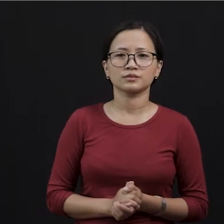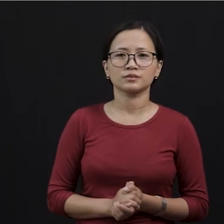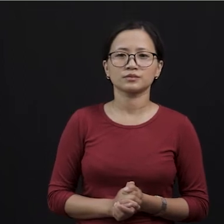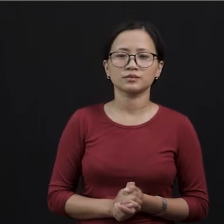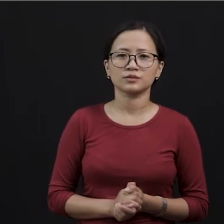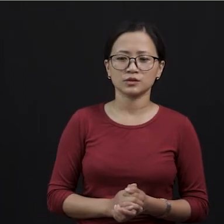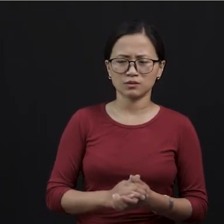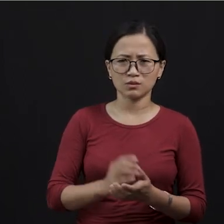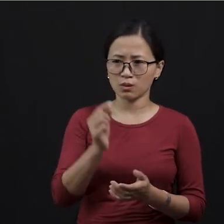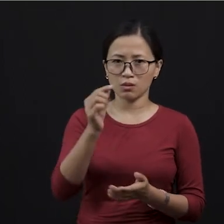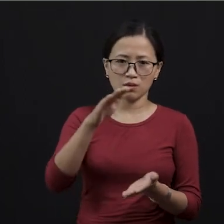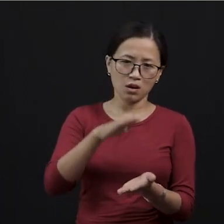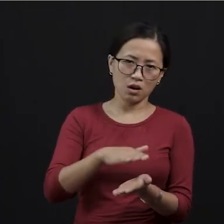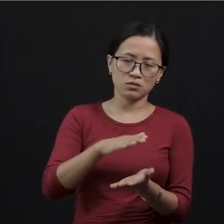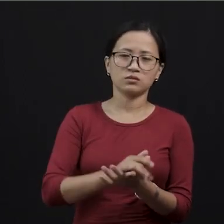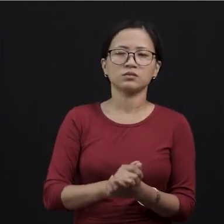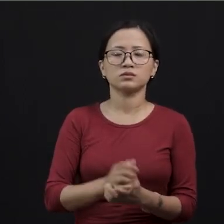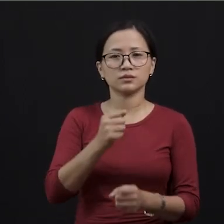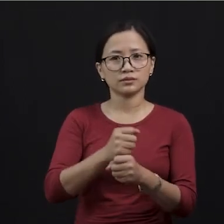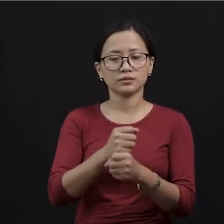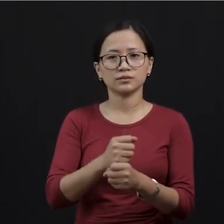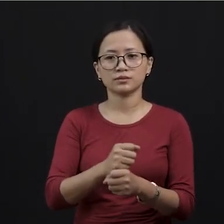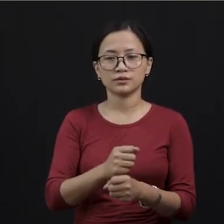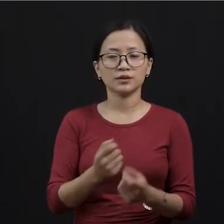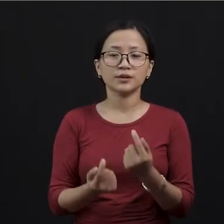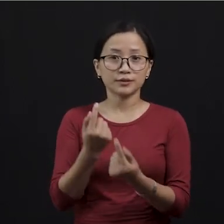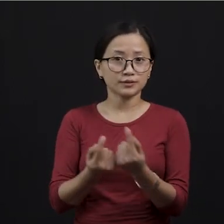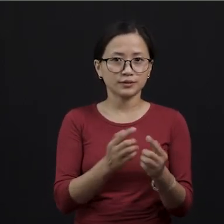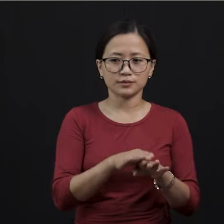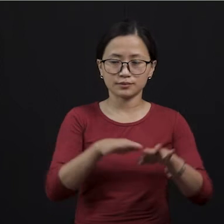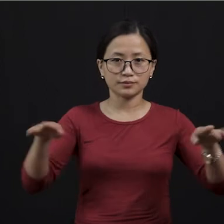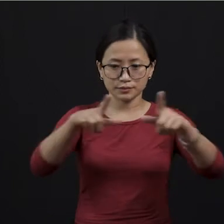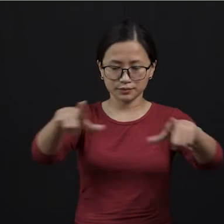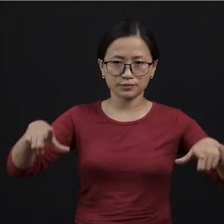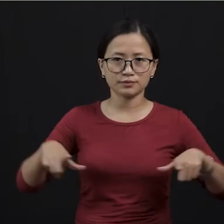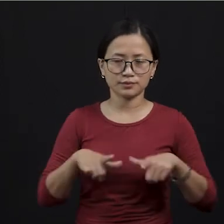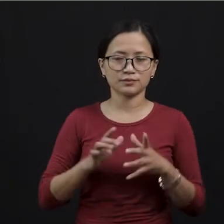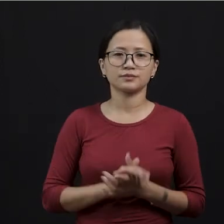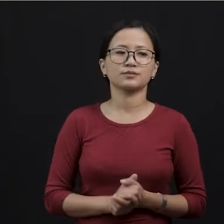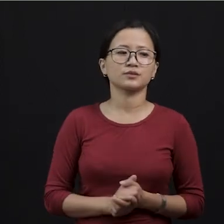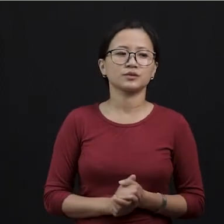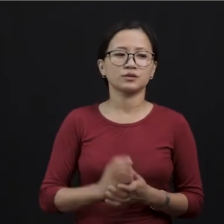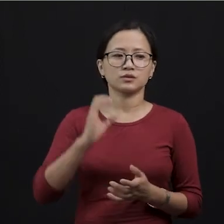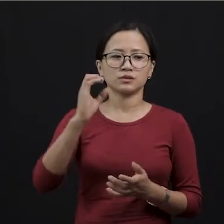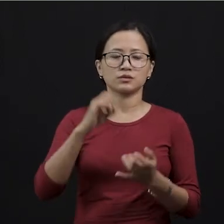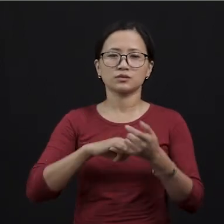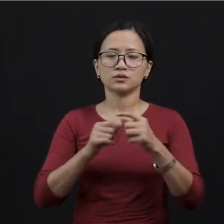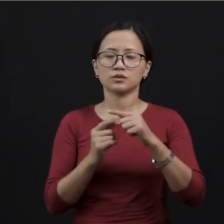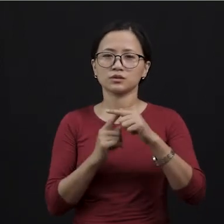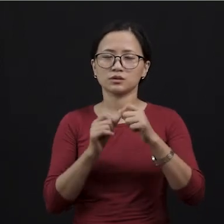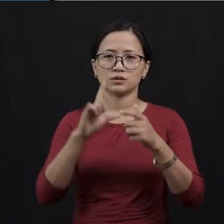So low grasses, grassland. This is a grassland, okay? Then we have a coastal